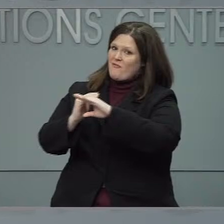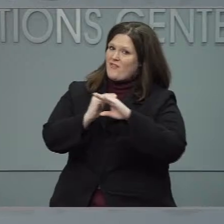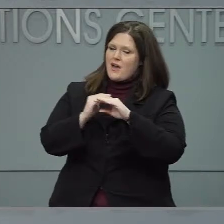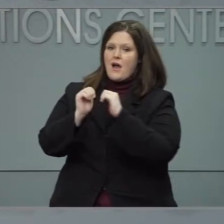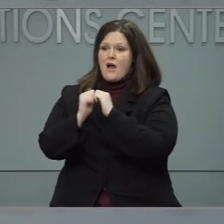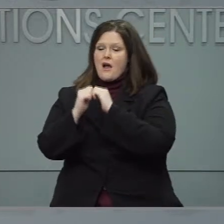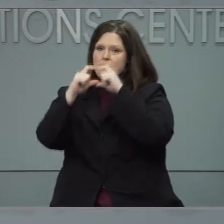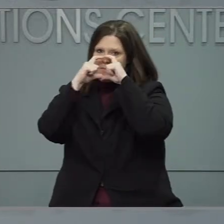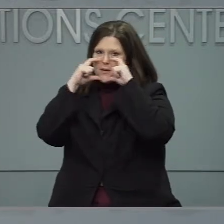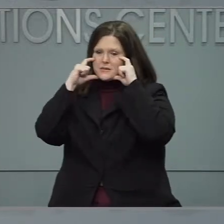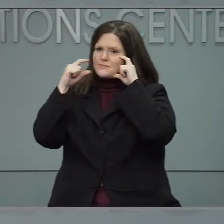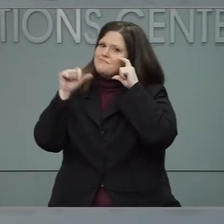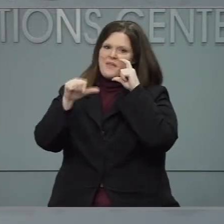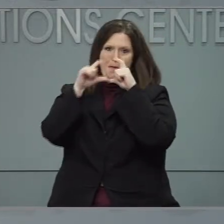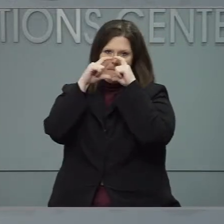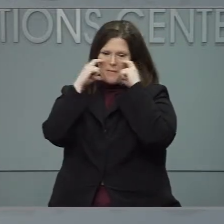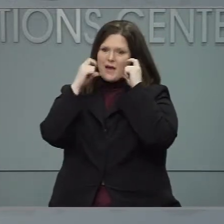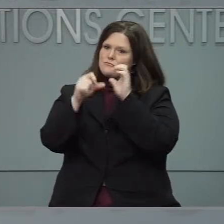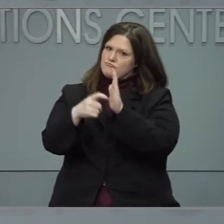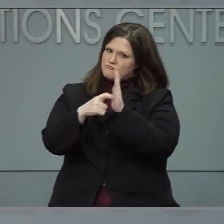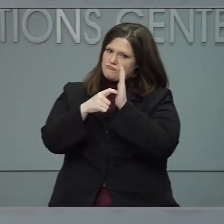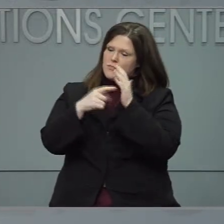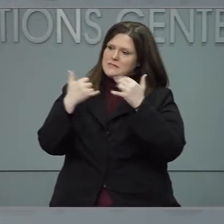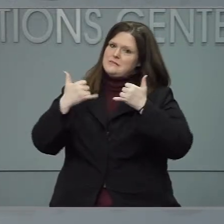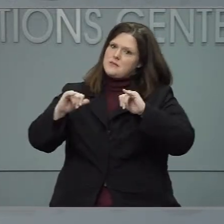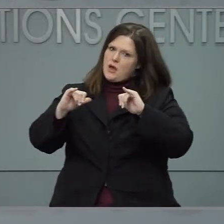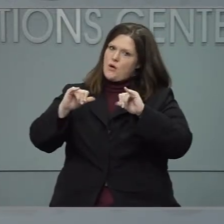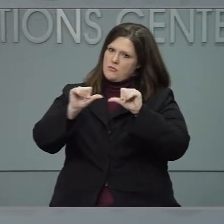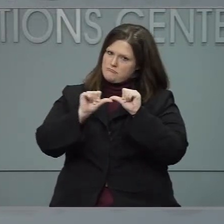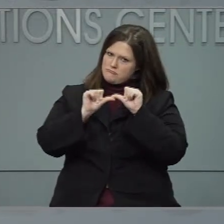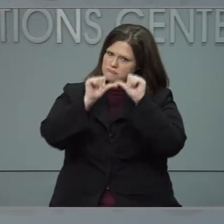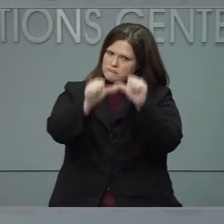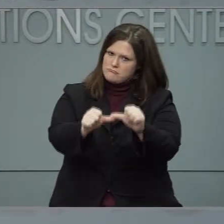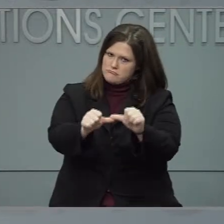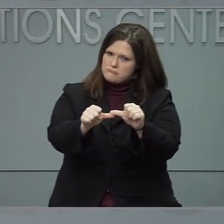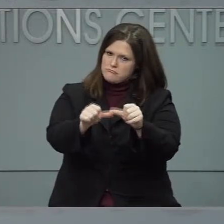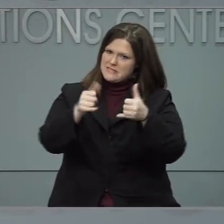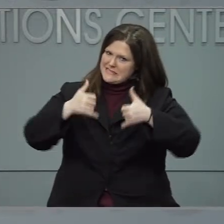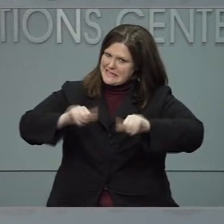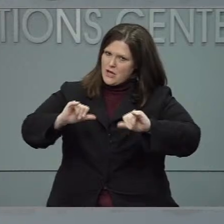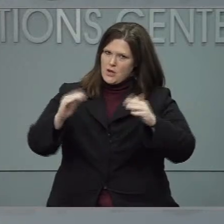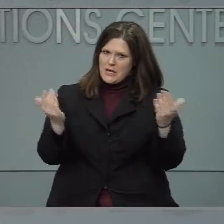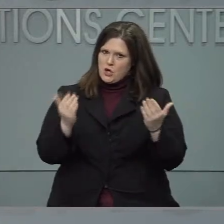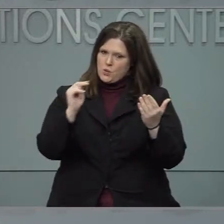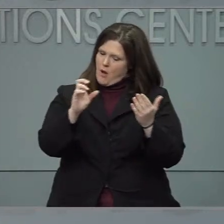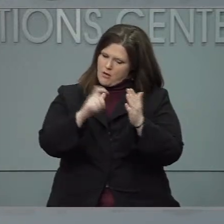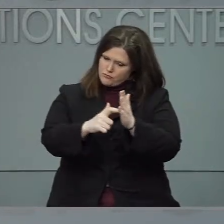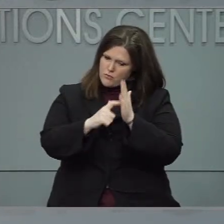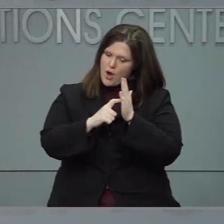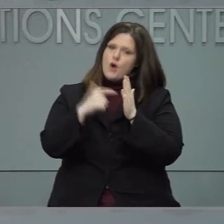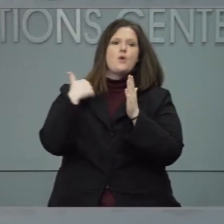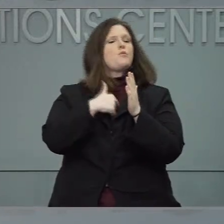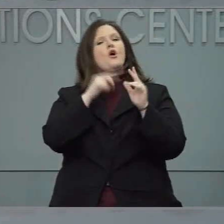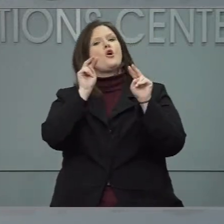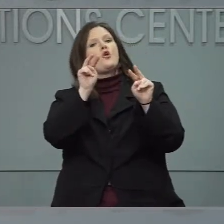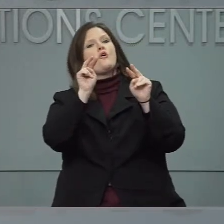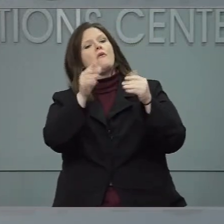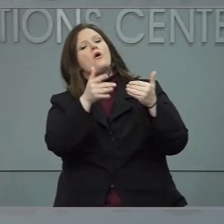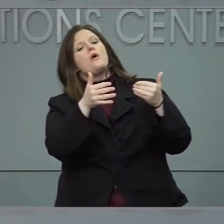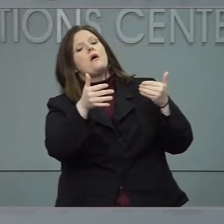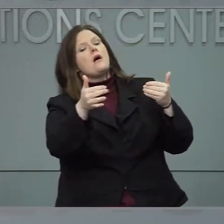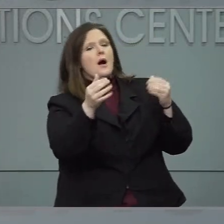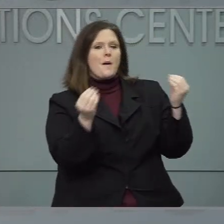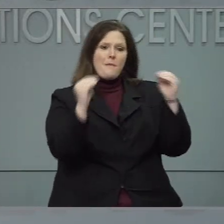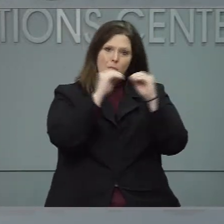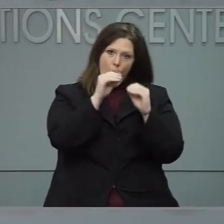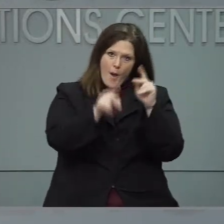lift the mask mandate in North Carolina, and look forward to even better numbers and more progress ahead as we get more